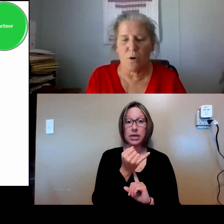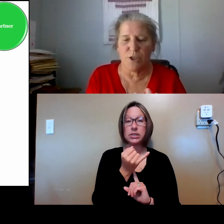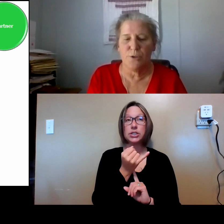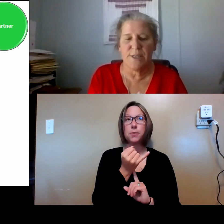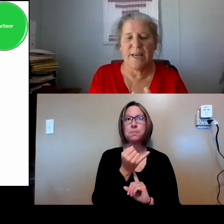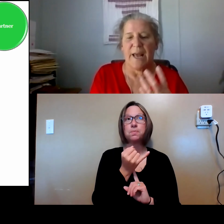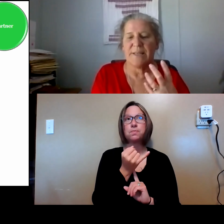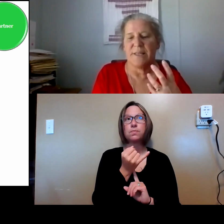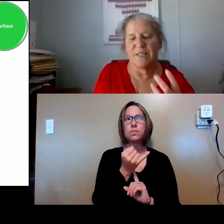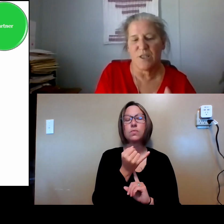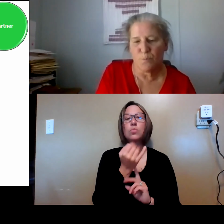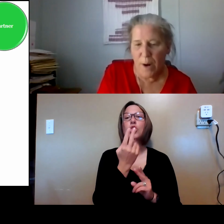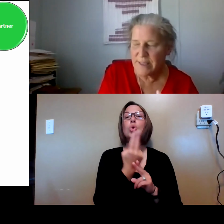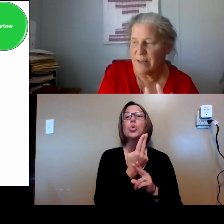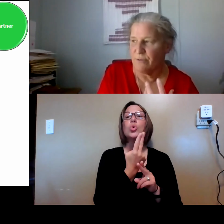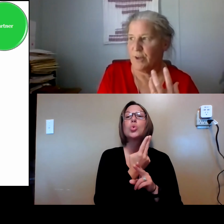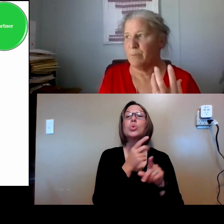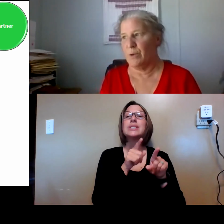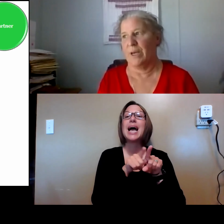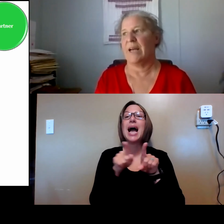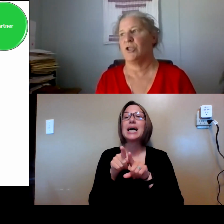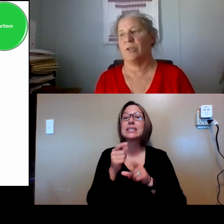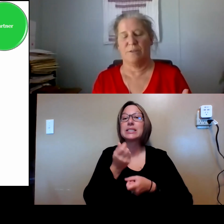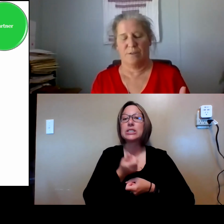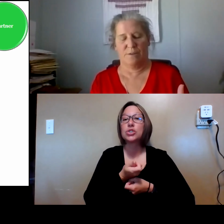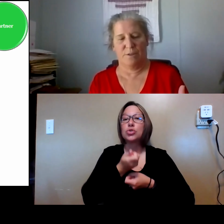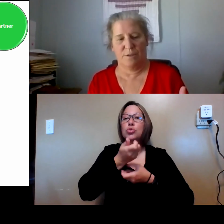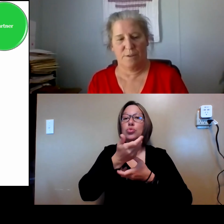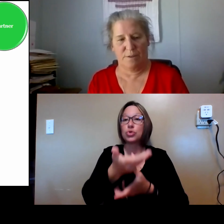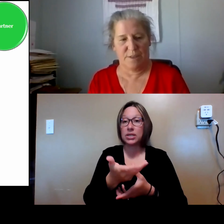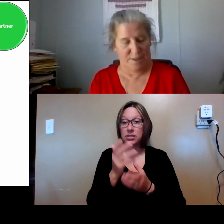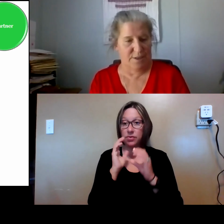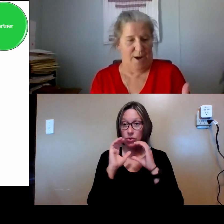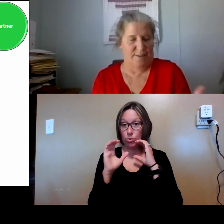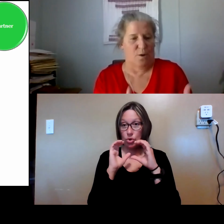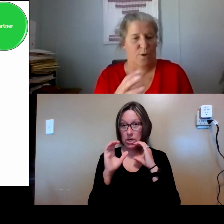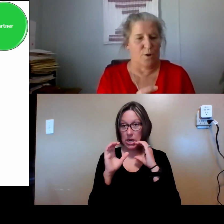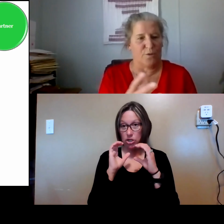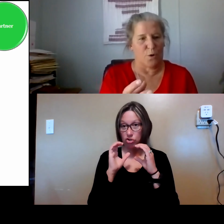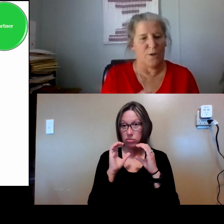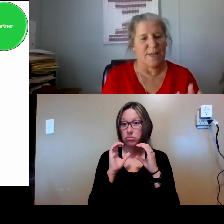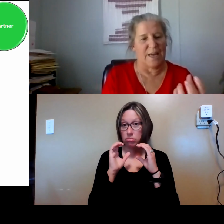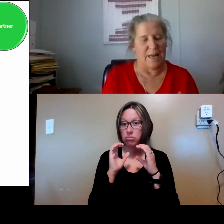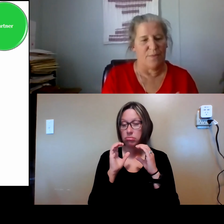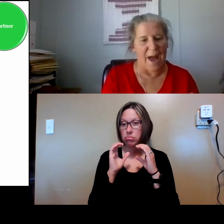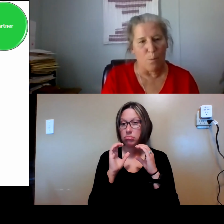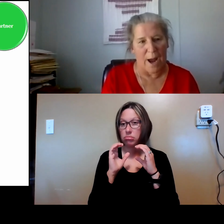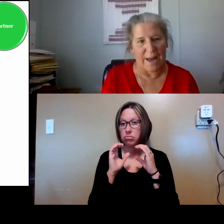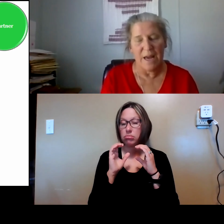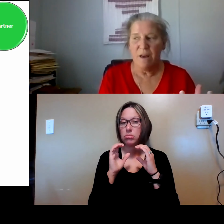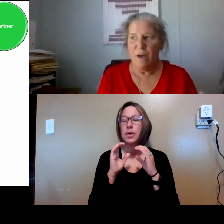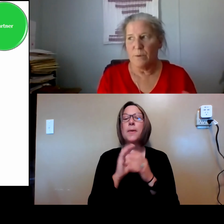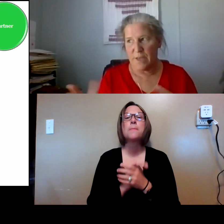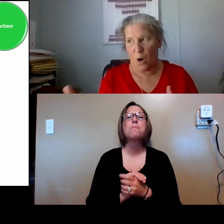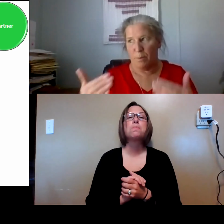then starts using it as an expressive communication device. So they're using it in that